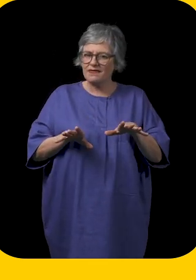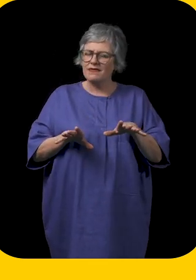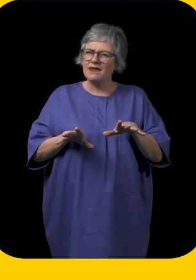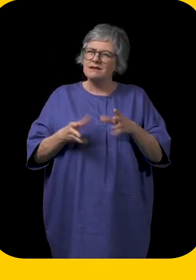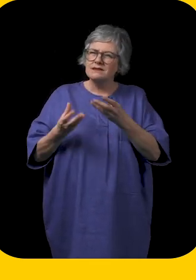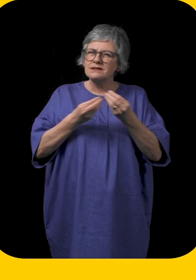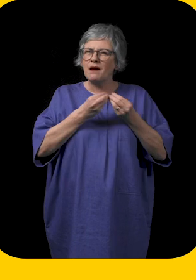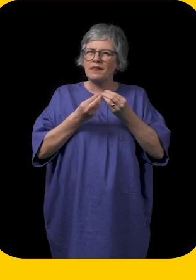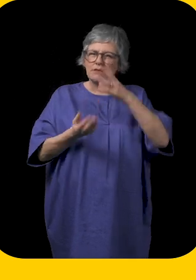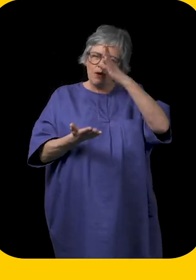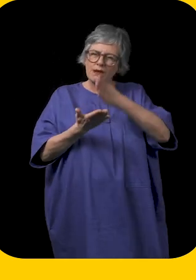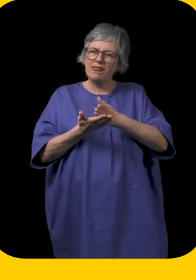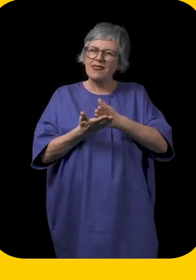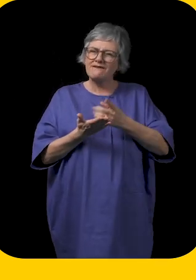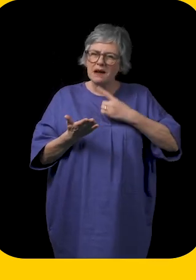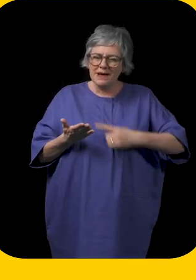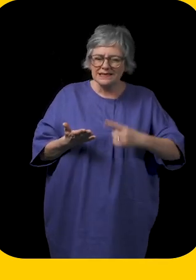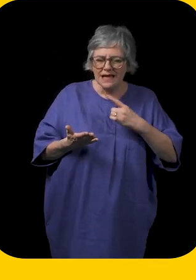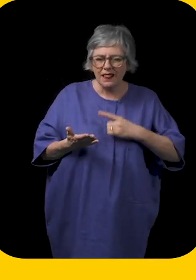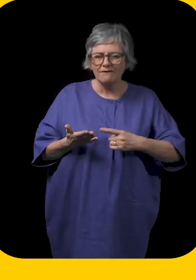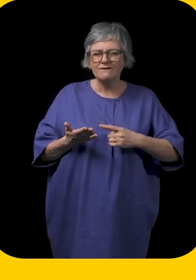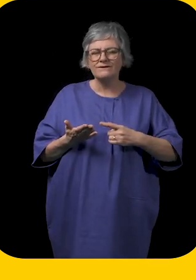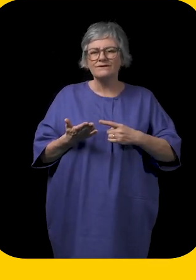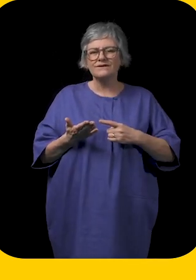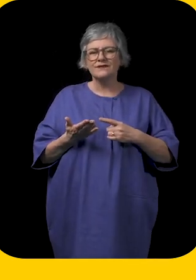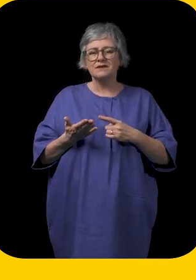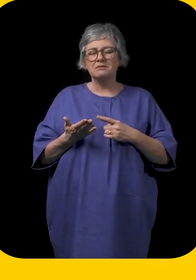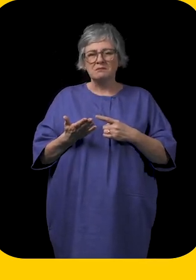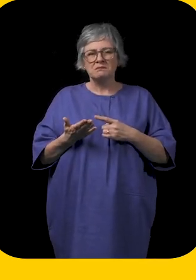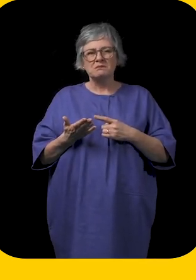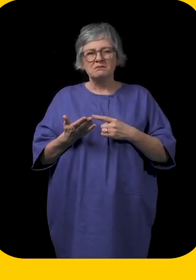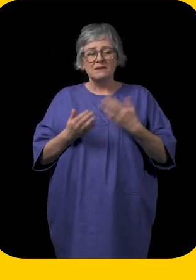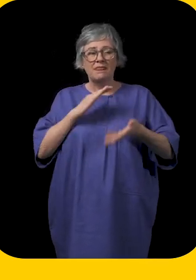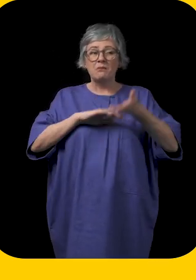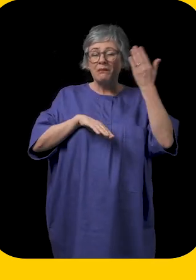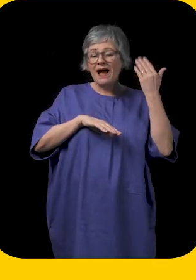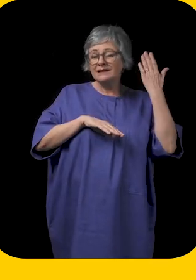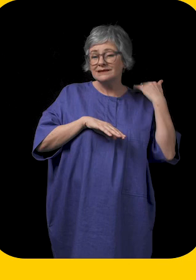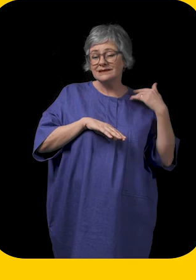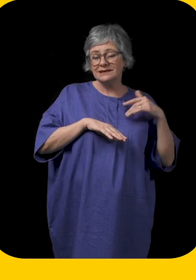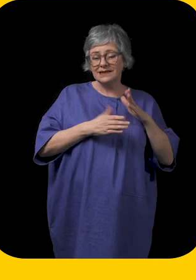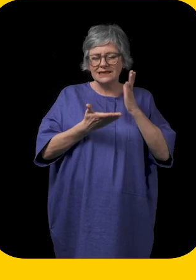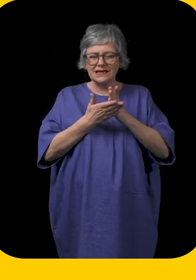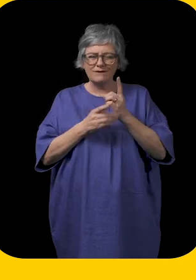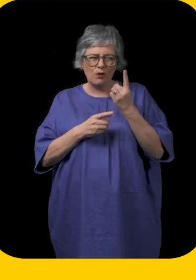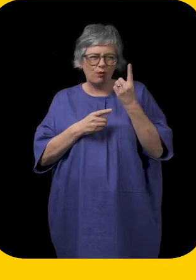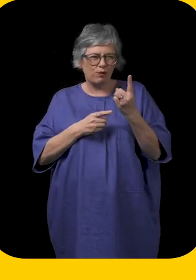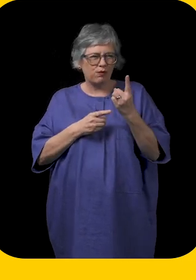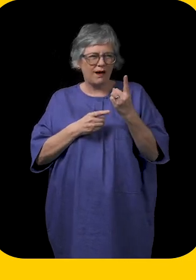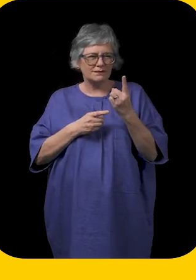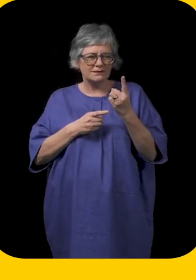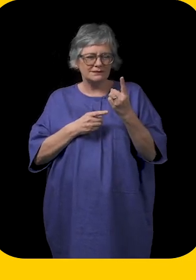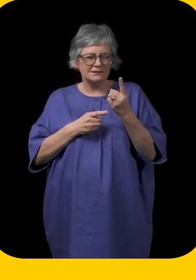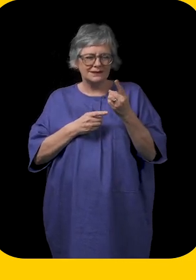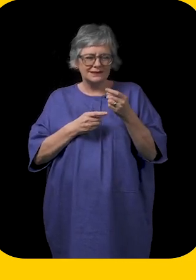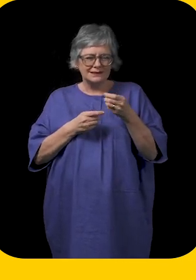Yeah, I think similarly, there's definitely something about believing in myself, I guess, in the past.